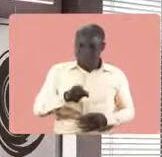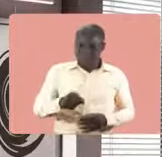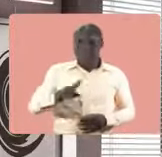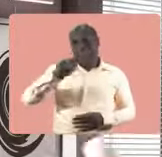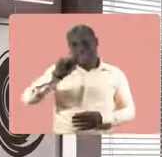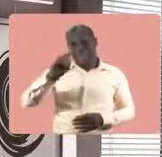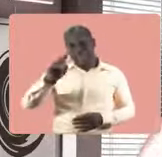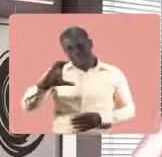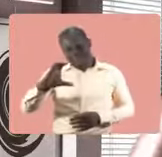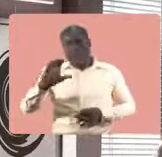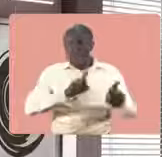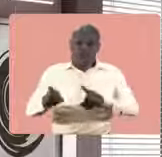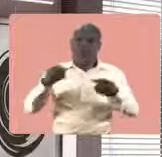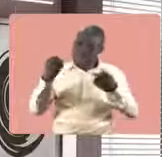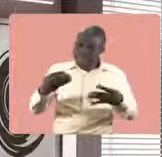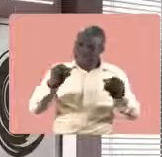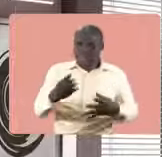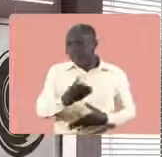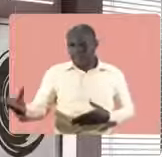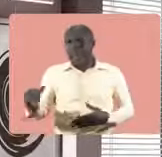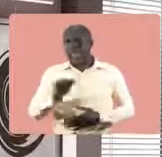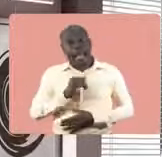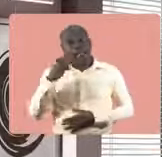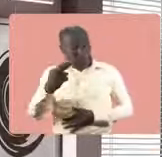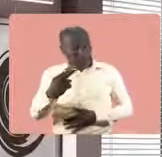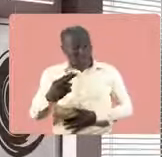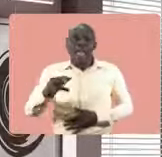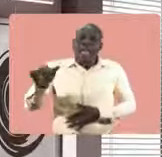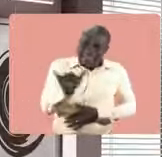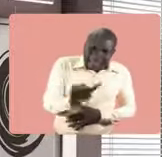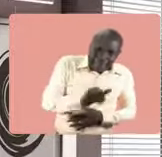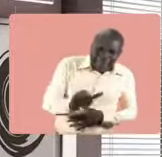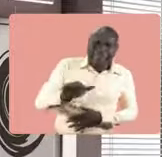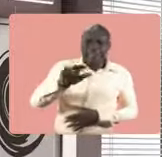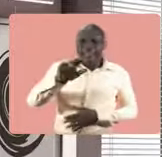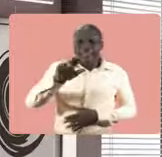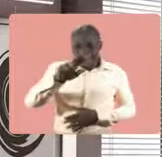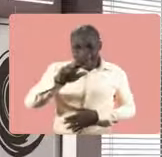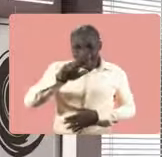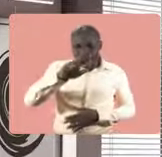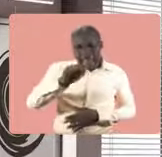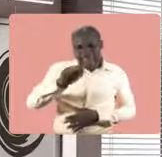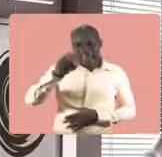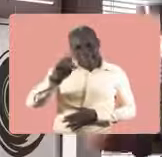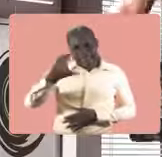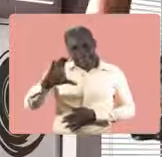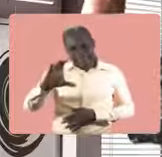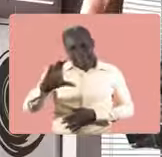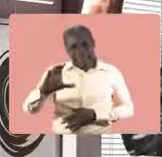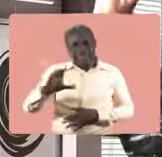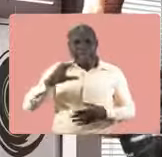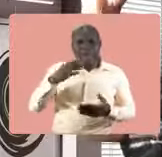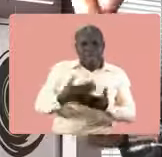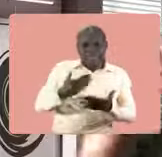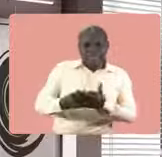yɛ niamma bebree a me de mani ehun yɛ no. Me san so behunu sɛ NDC fo chichiri sikapuduo ade kɔ north